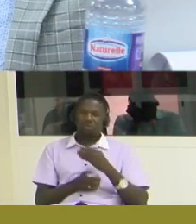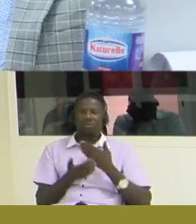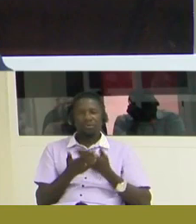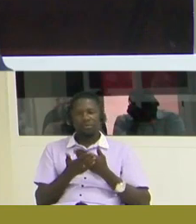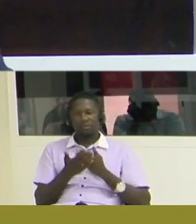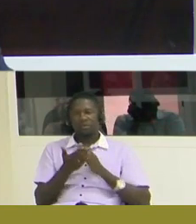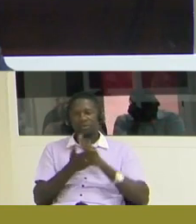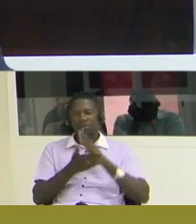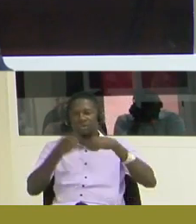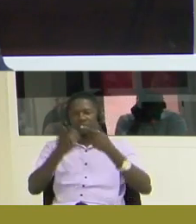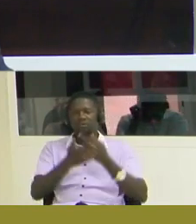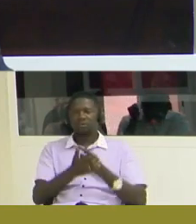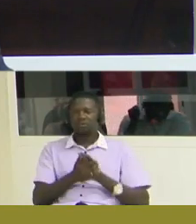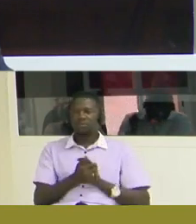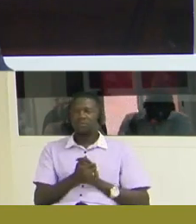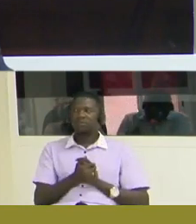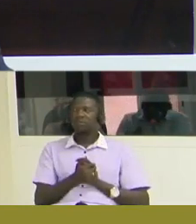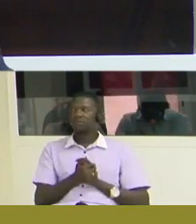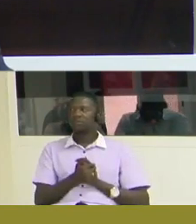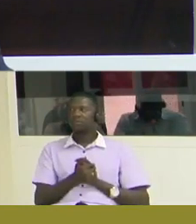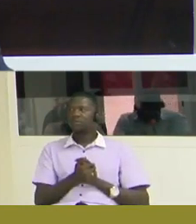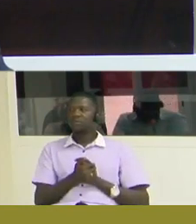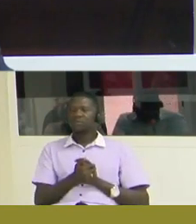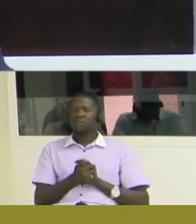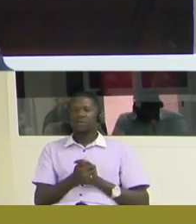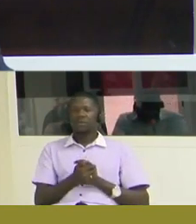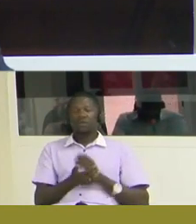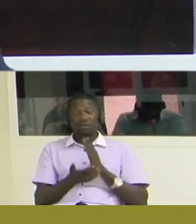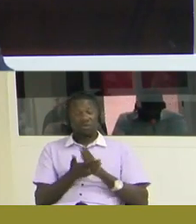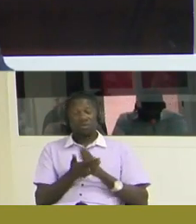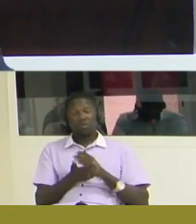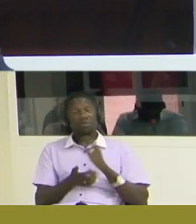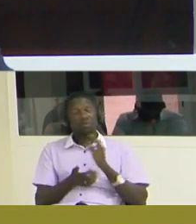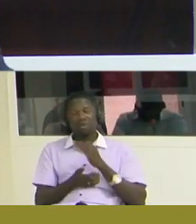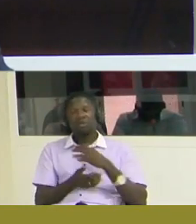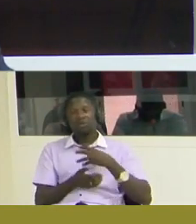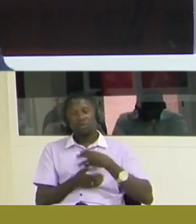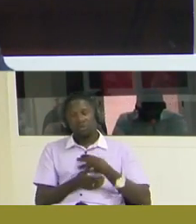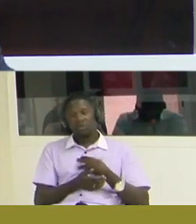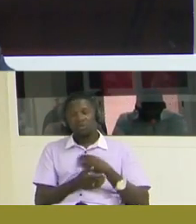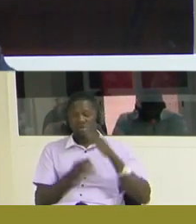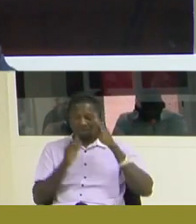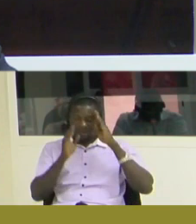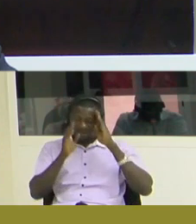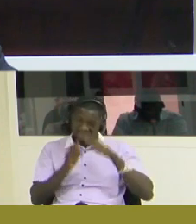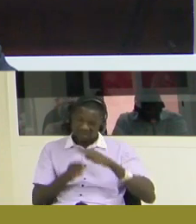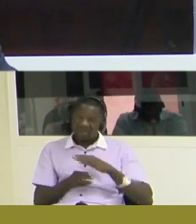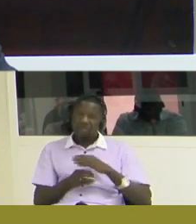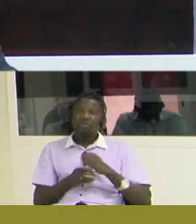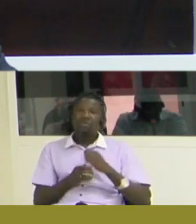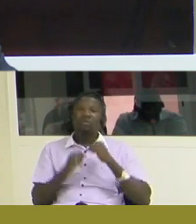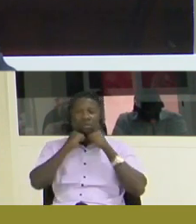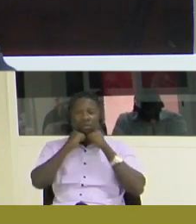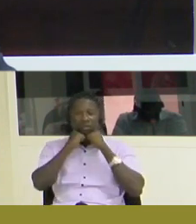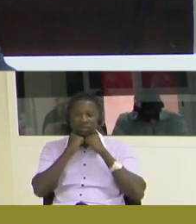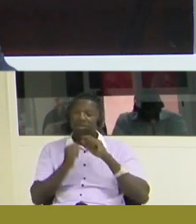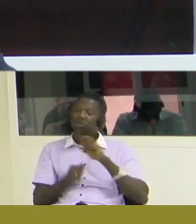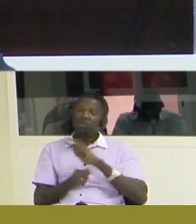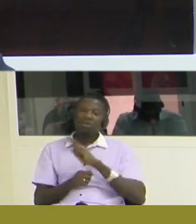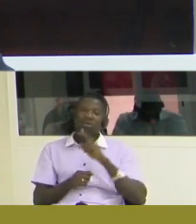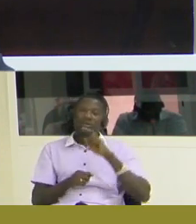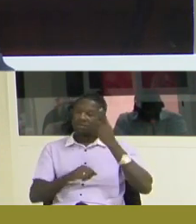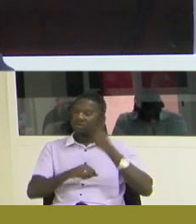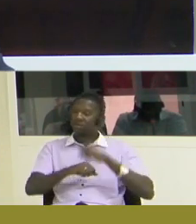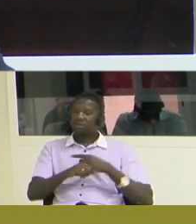of course I would really like to apologize to San Jose Bali and it's not the first time that I have attempted to do